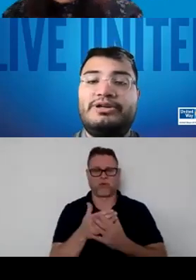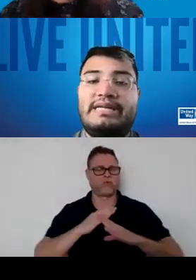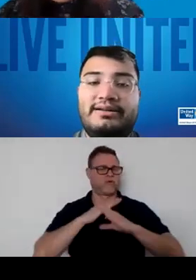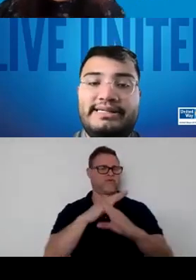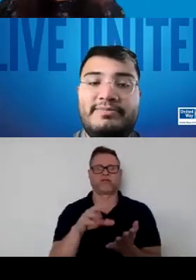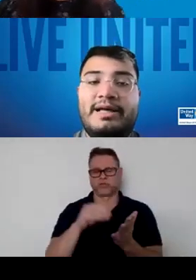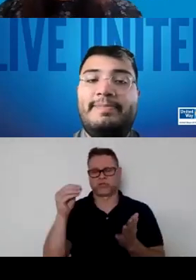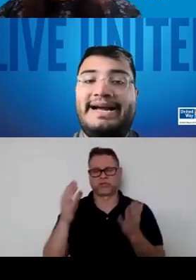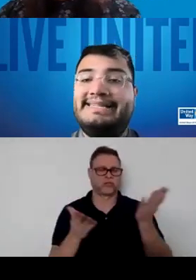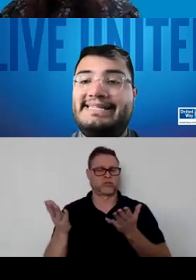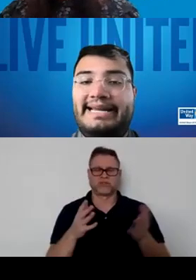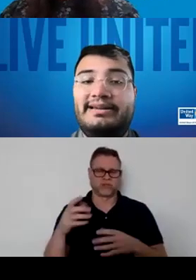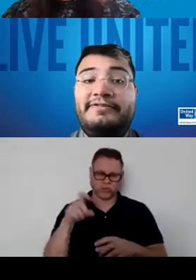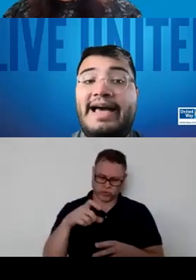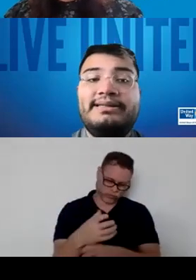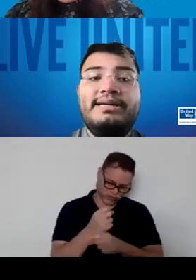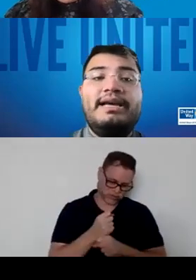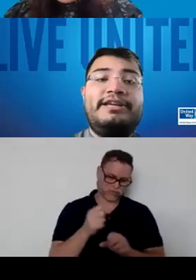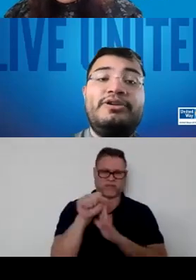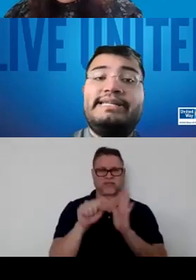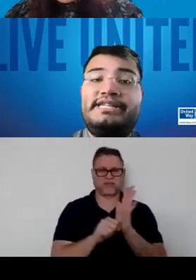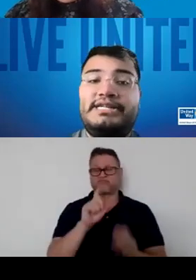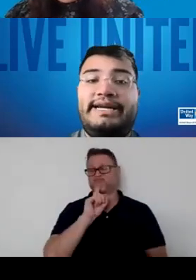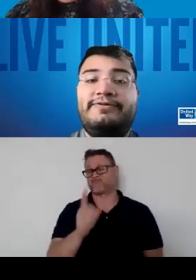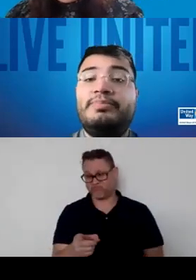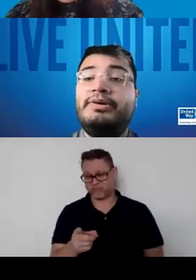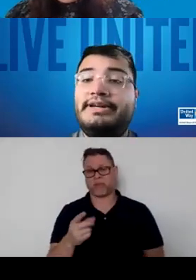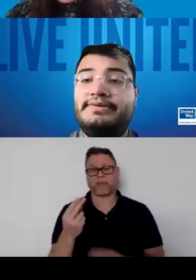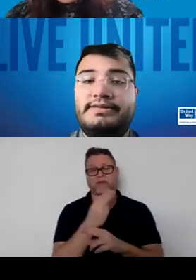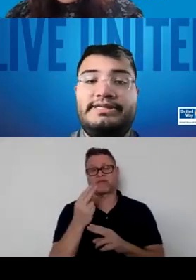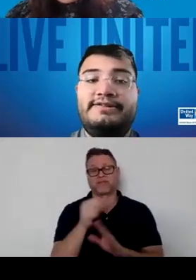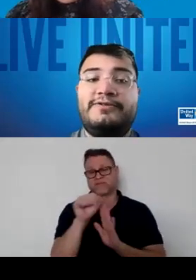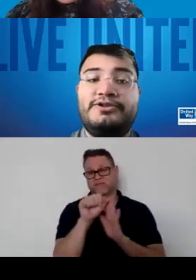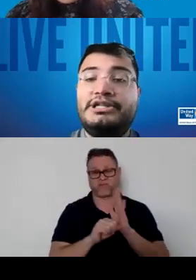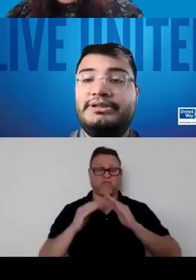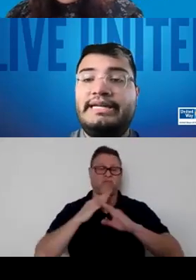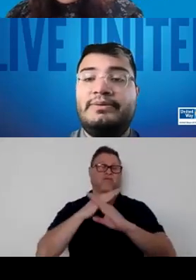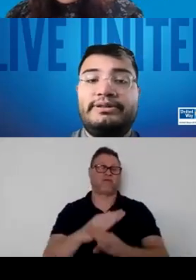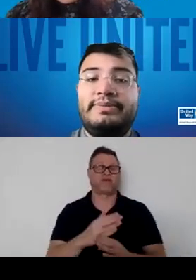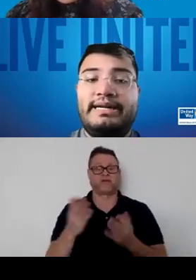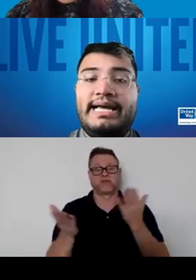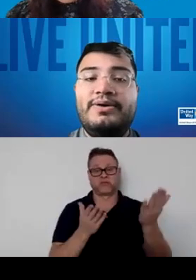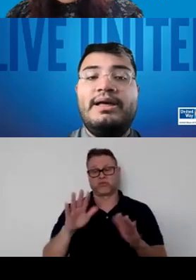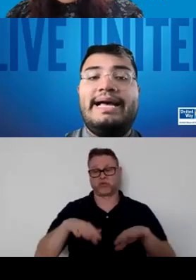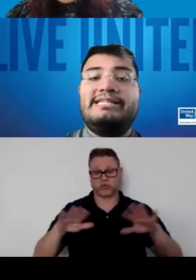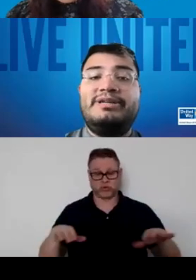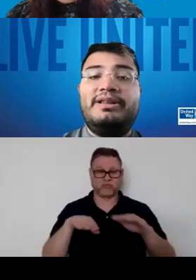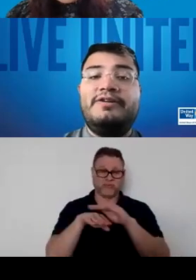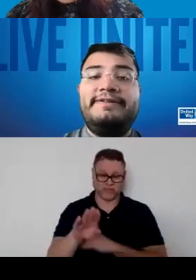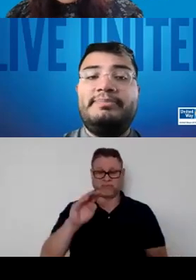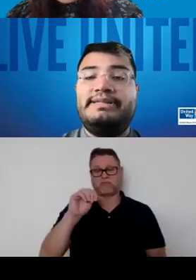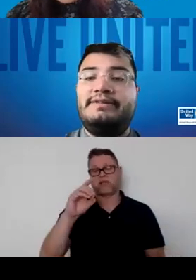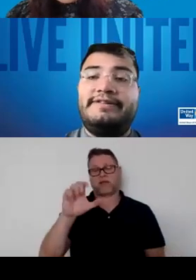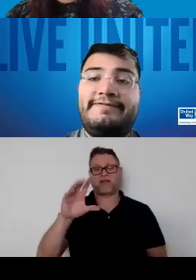that were entitled to them by the state. In fact, the utilization rate for preventative services for children enrolled in Medi-Cal has been